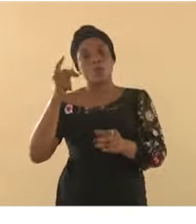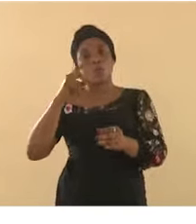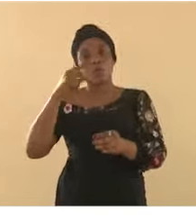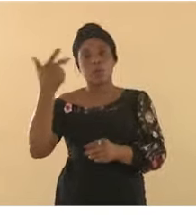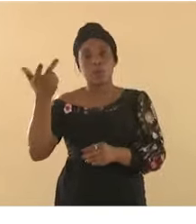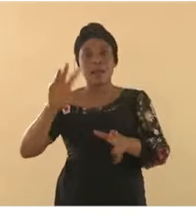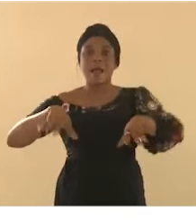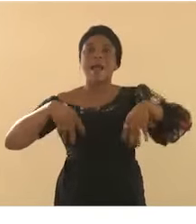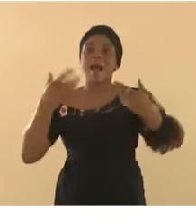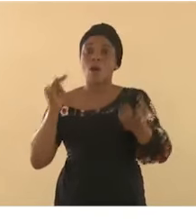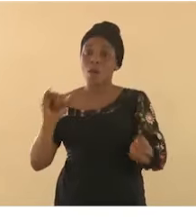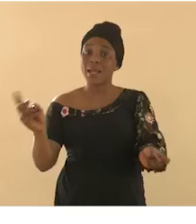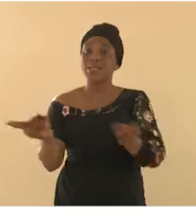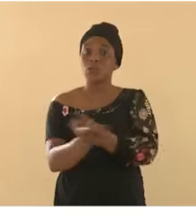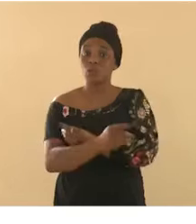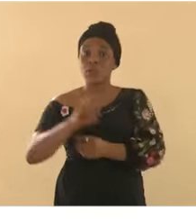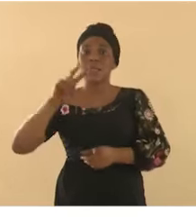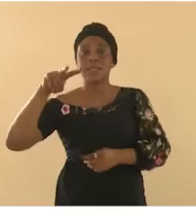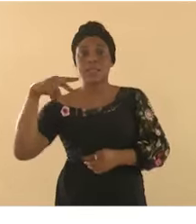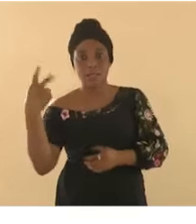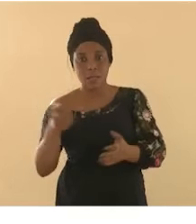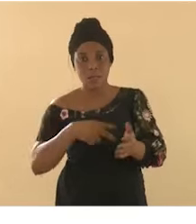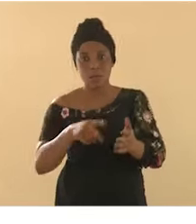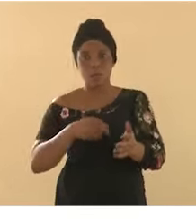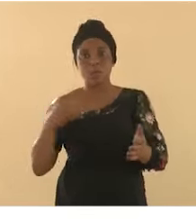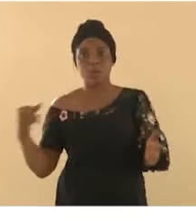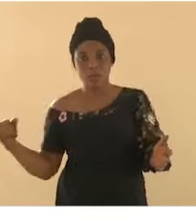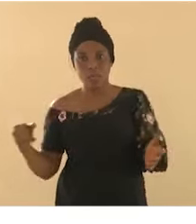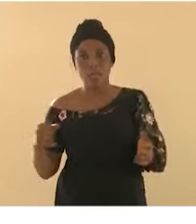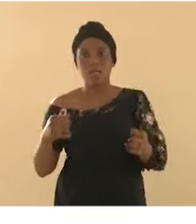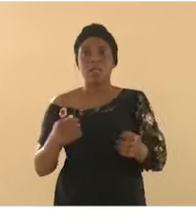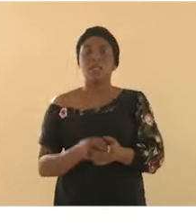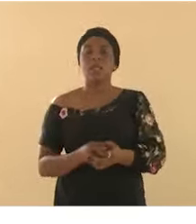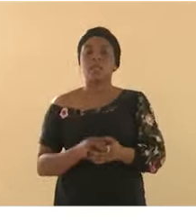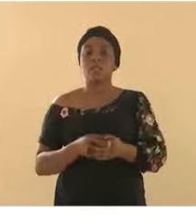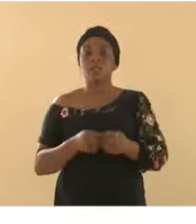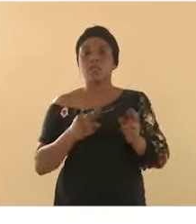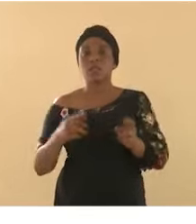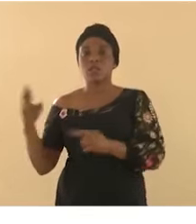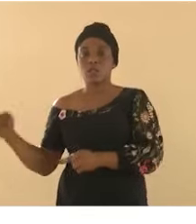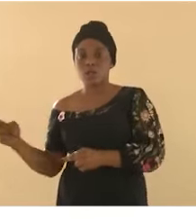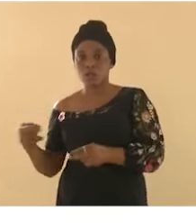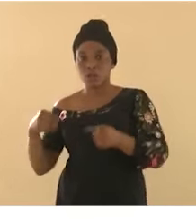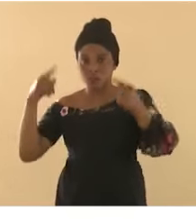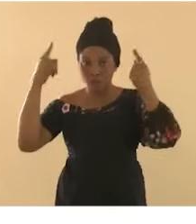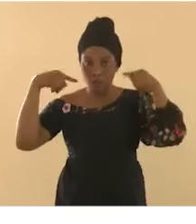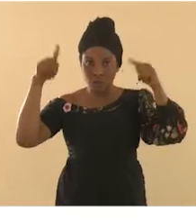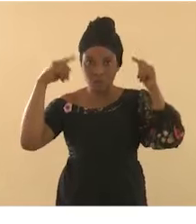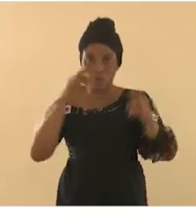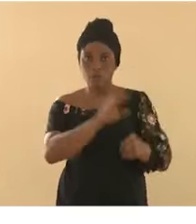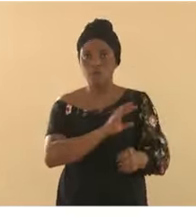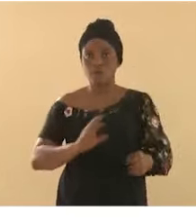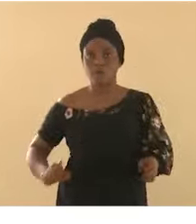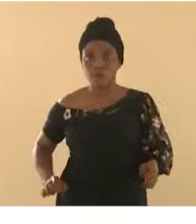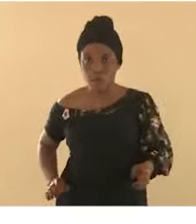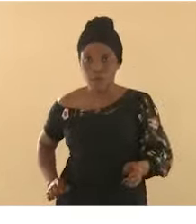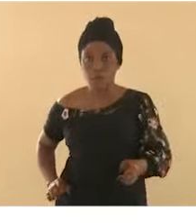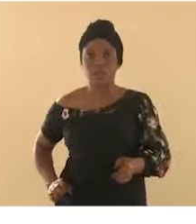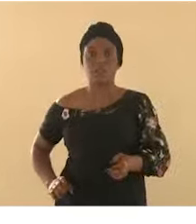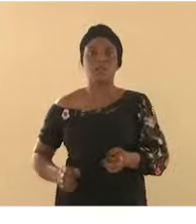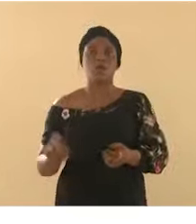Question three. How is today's second reading a source of consolation for Christians in